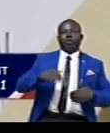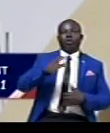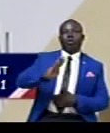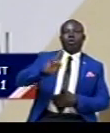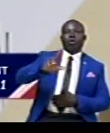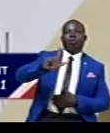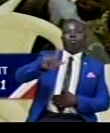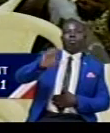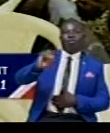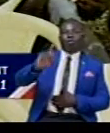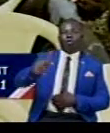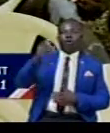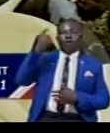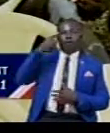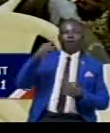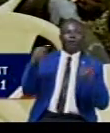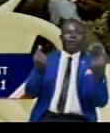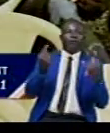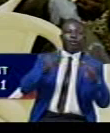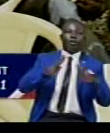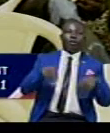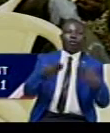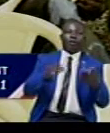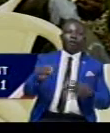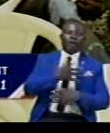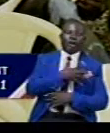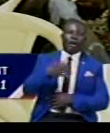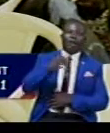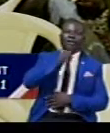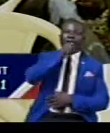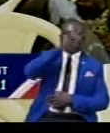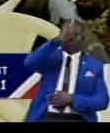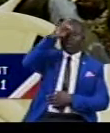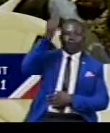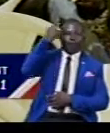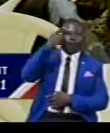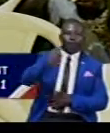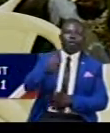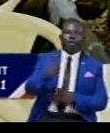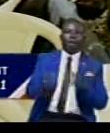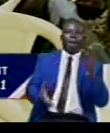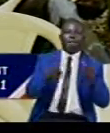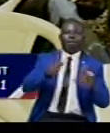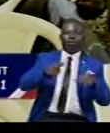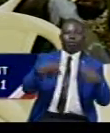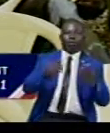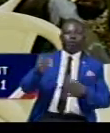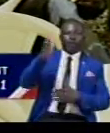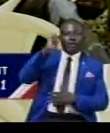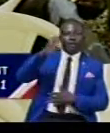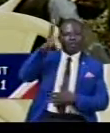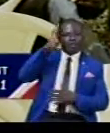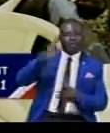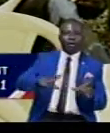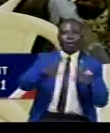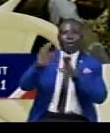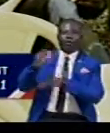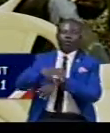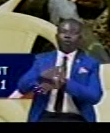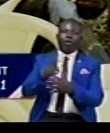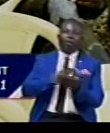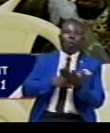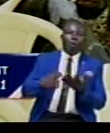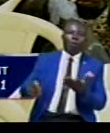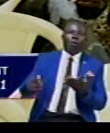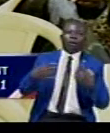offering and a ram for a burnt offering. He shall put on the holy linen coat. He